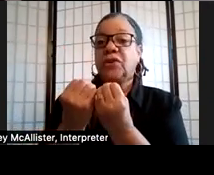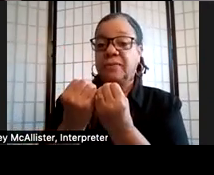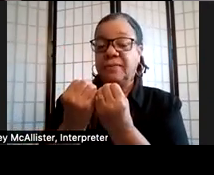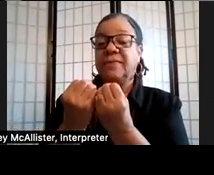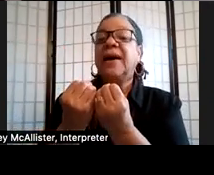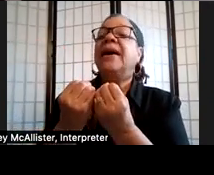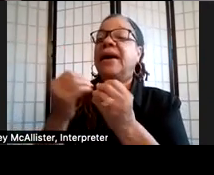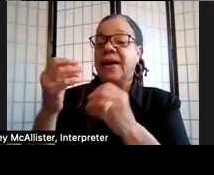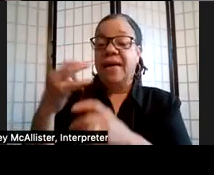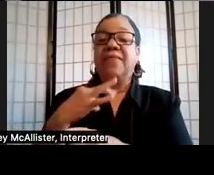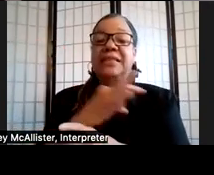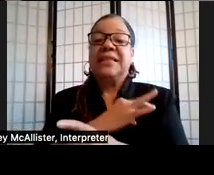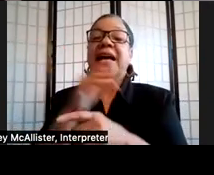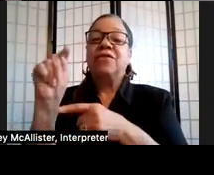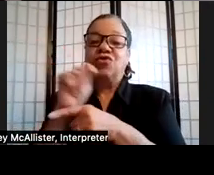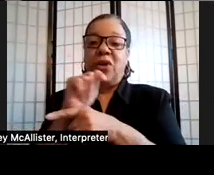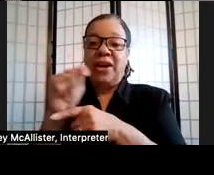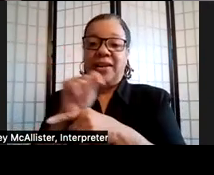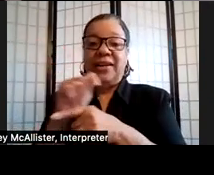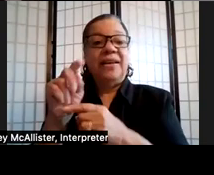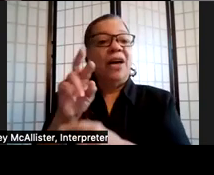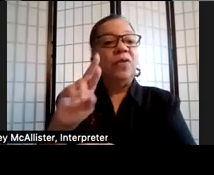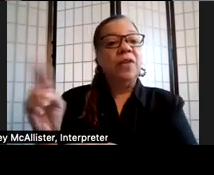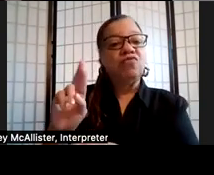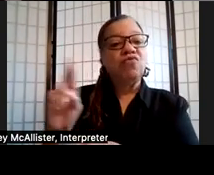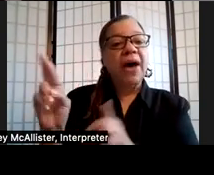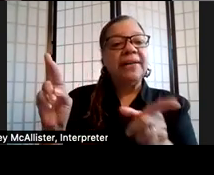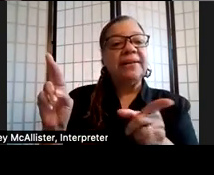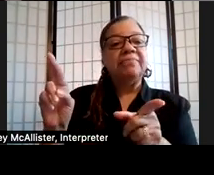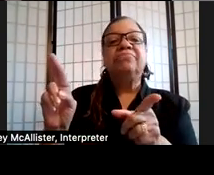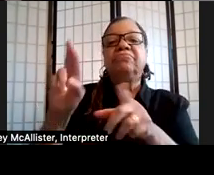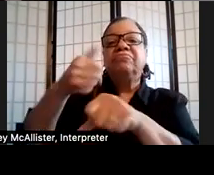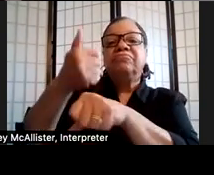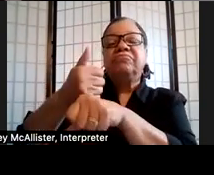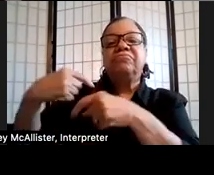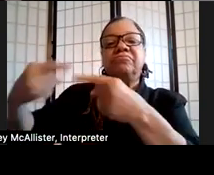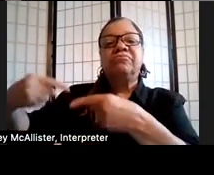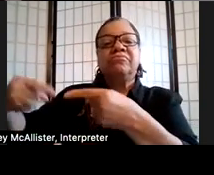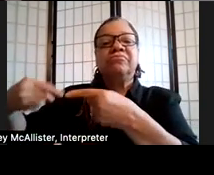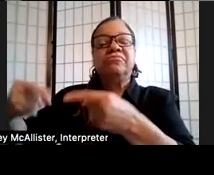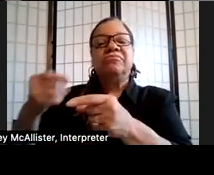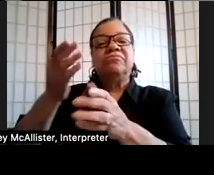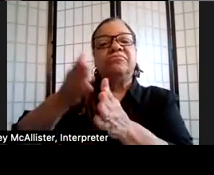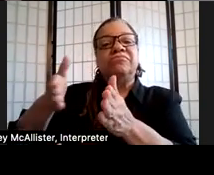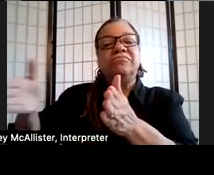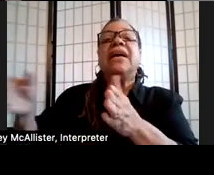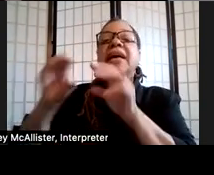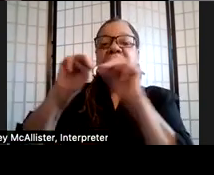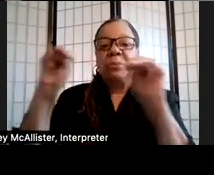staff trained. On the right is an image of a collection of wheelchairs that are in a museum